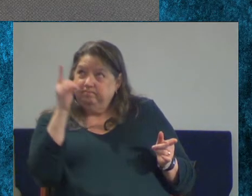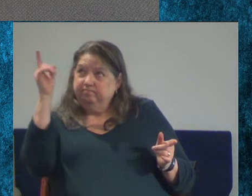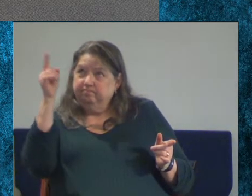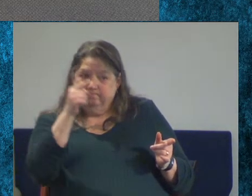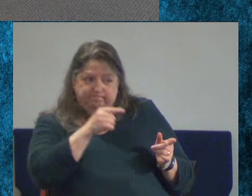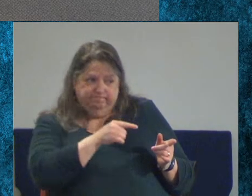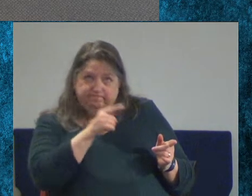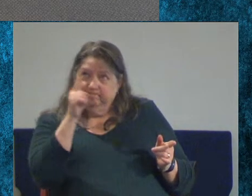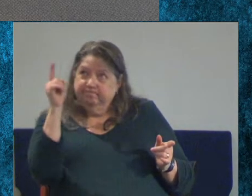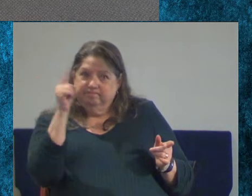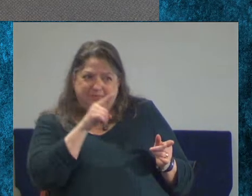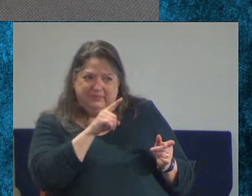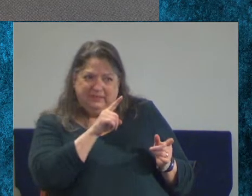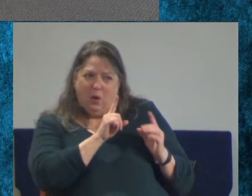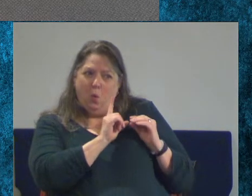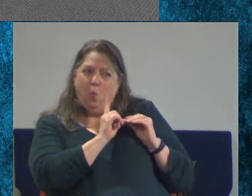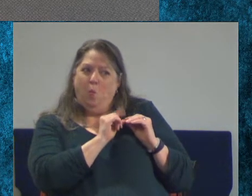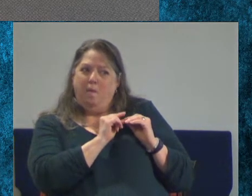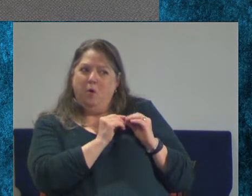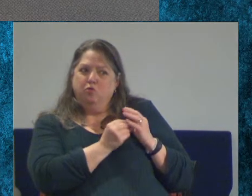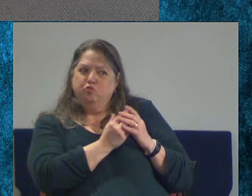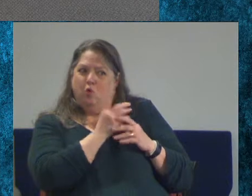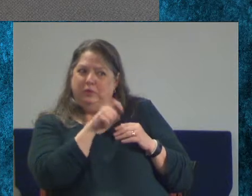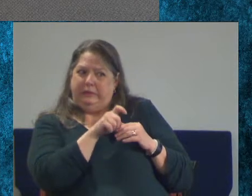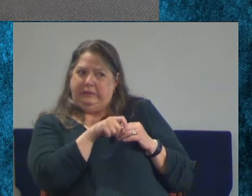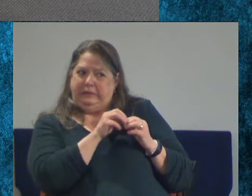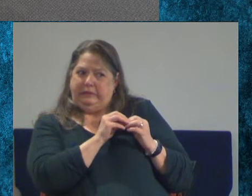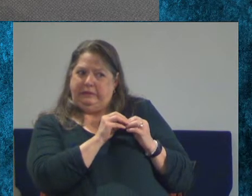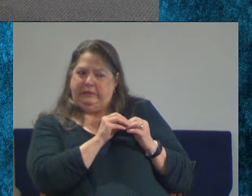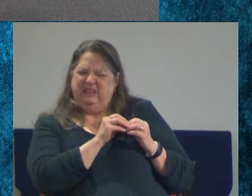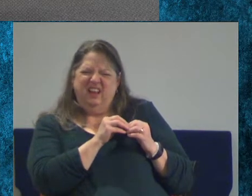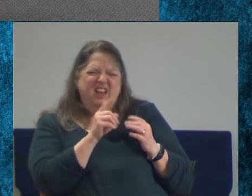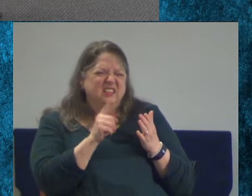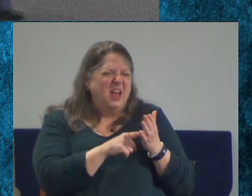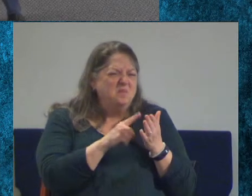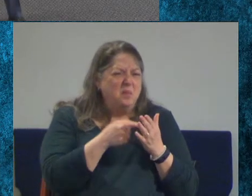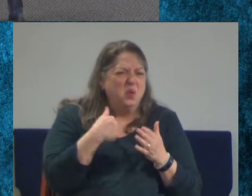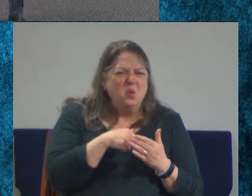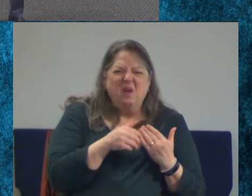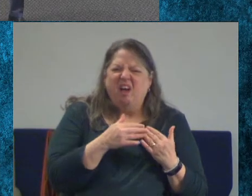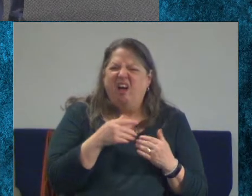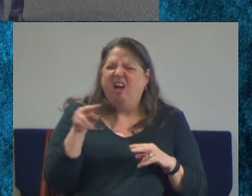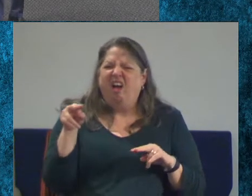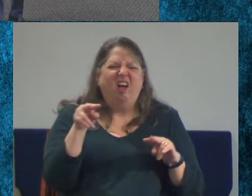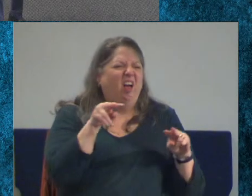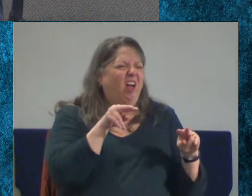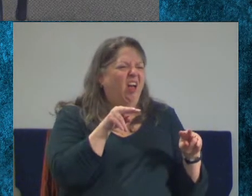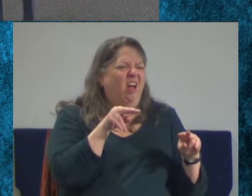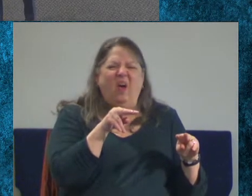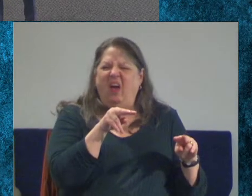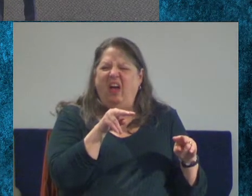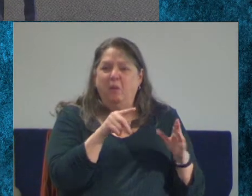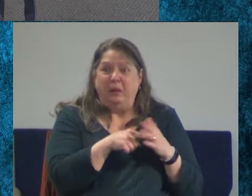be. Sometimes it's easy to look at other brothers or sisters in Christ and think that we're doing pretty good.